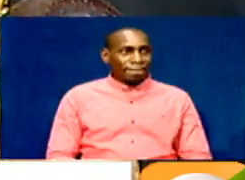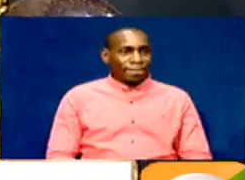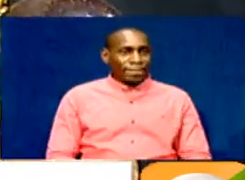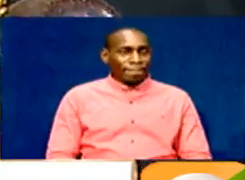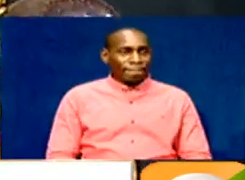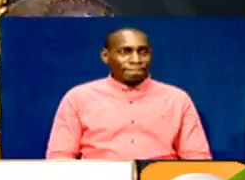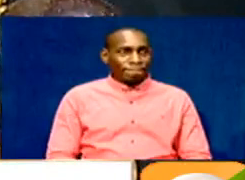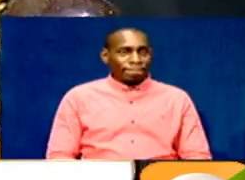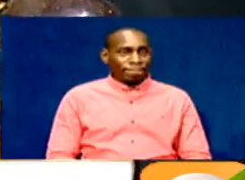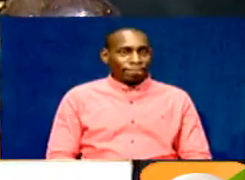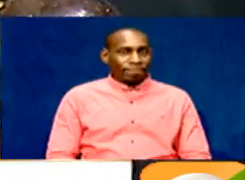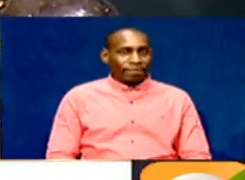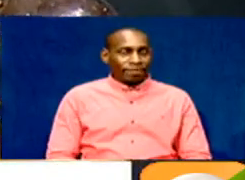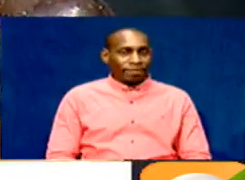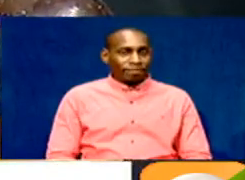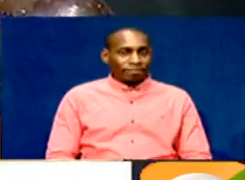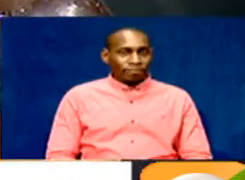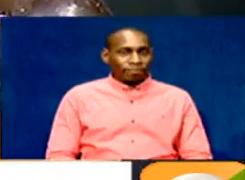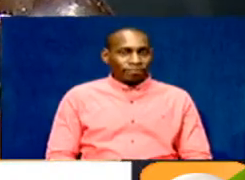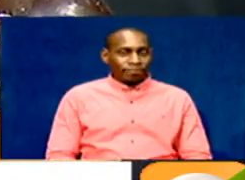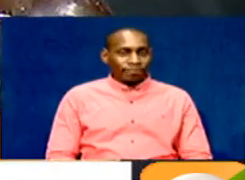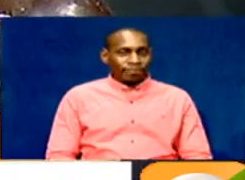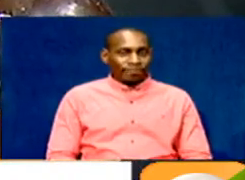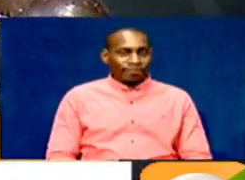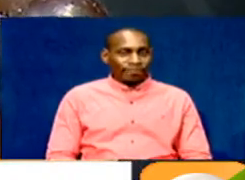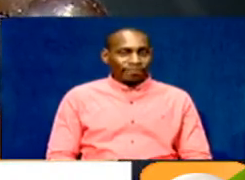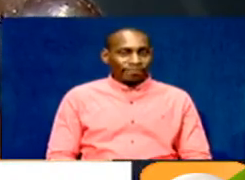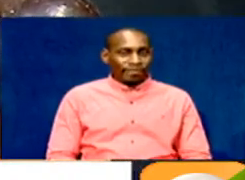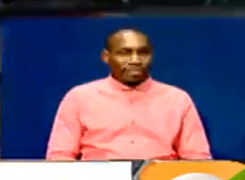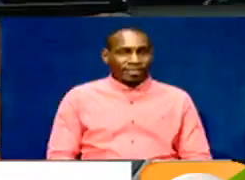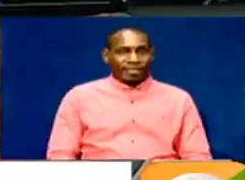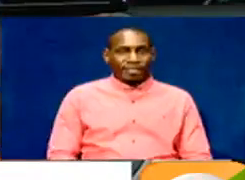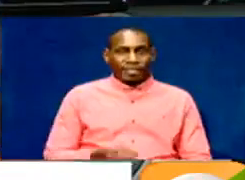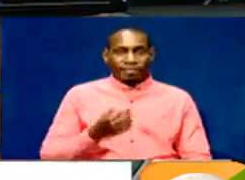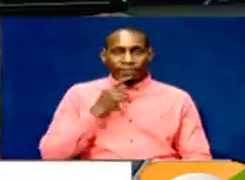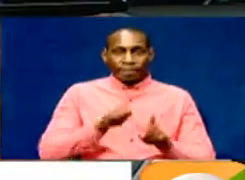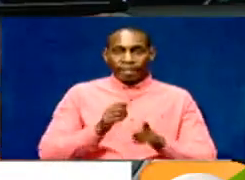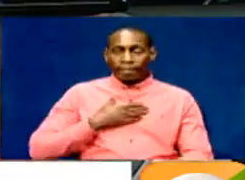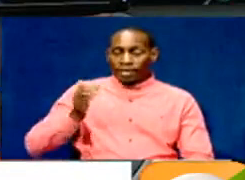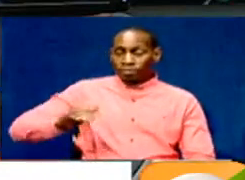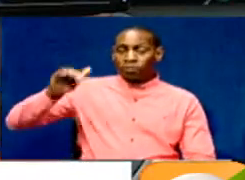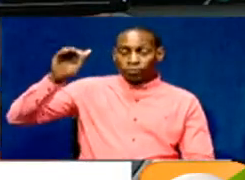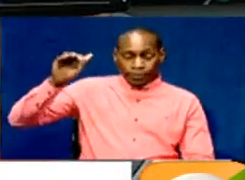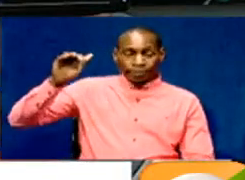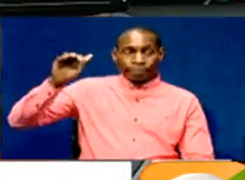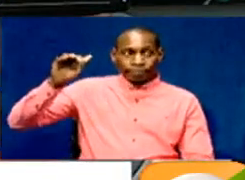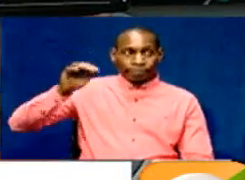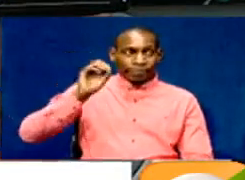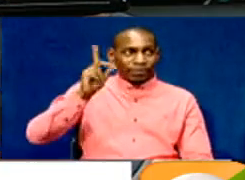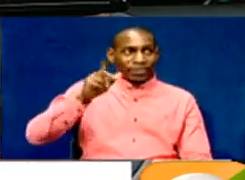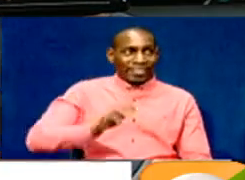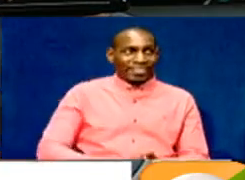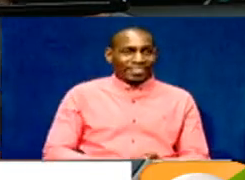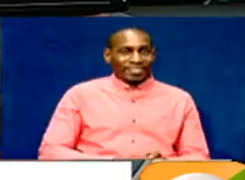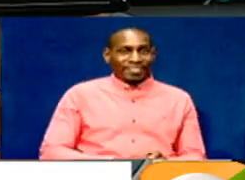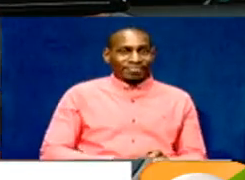Yes. A bit of, onions in the air. You're like a big brother to me. Right. Okay, now pigs, go